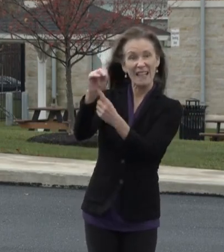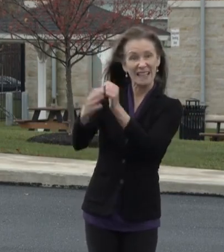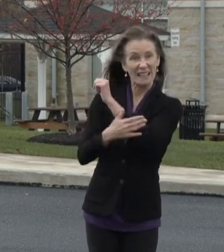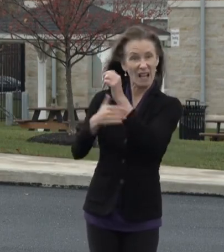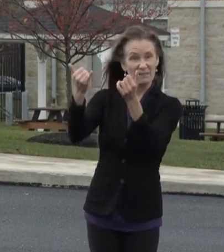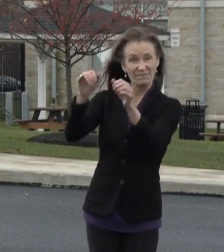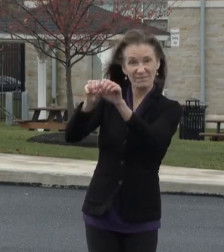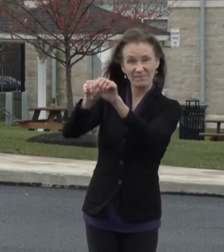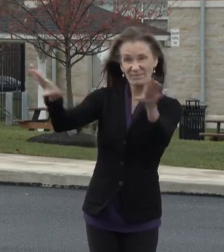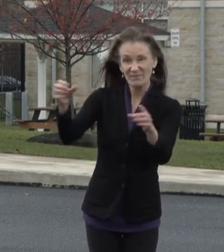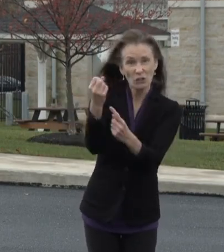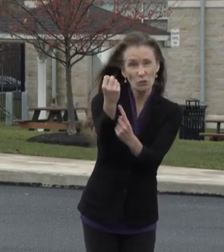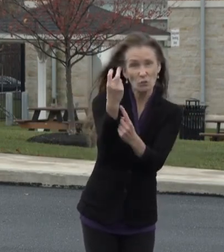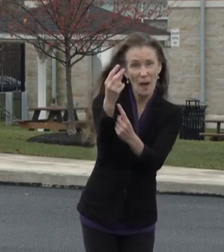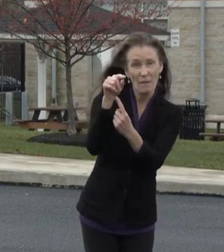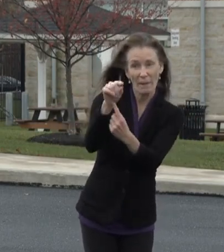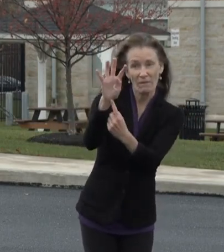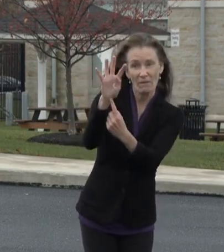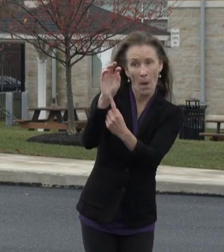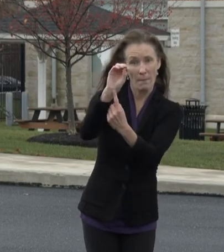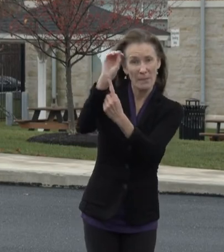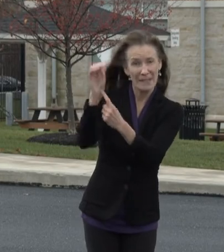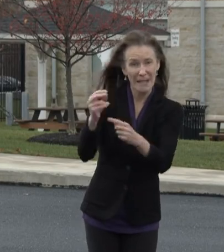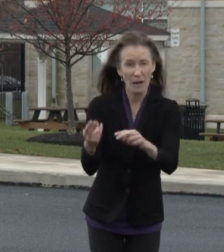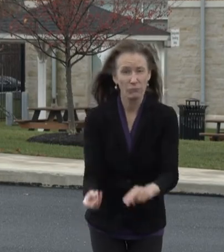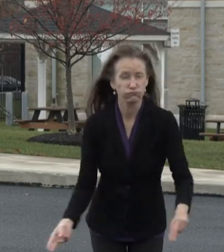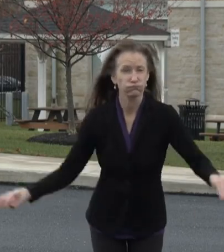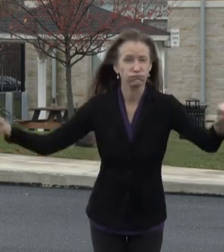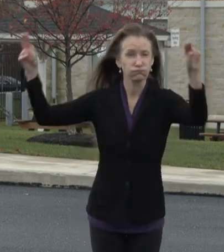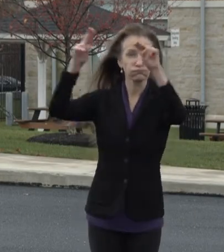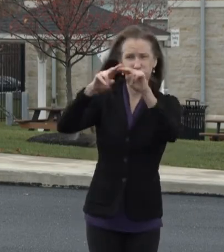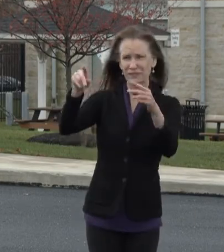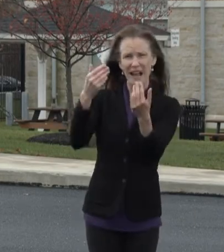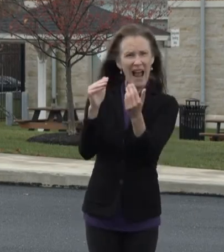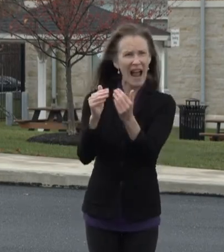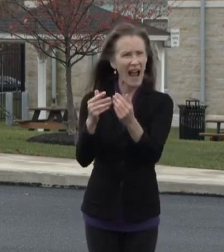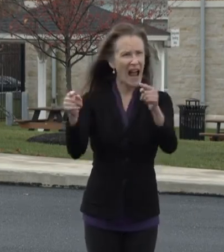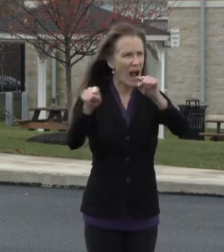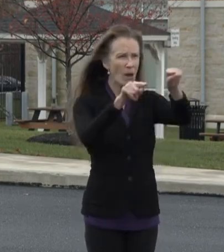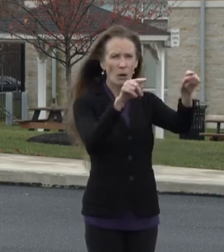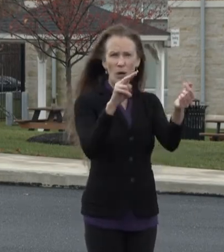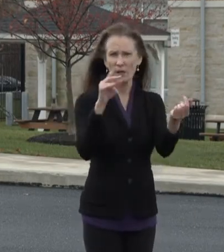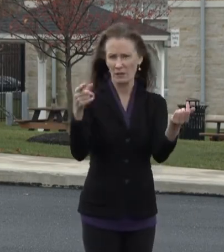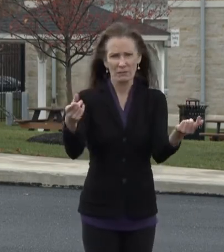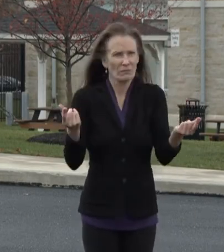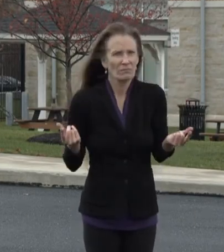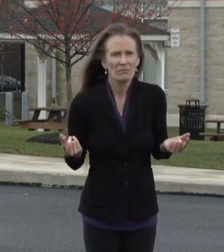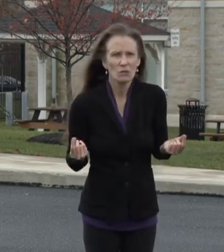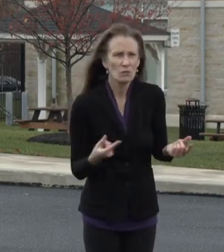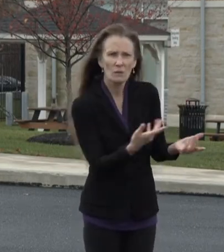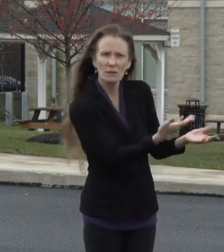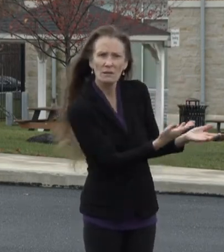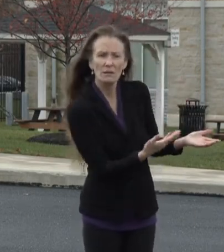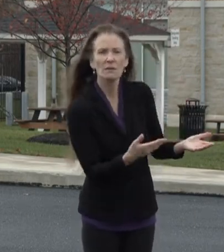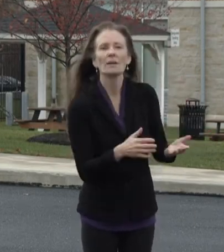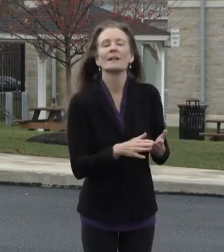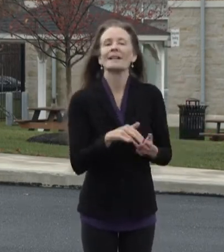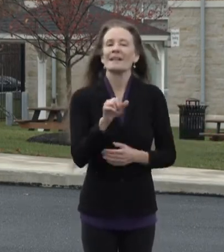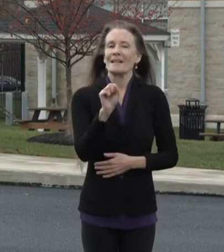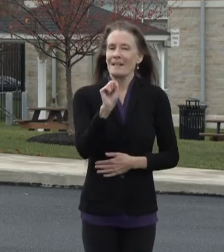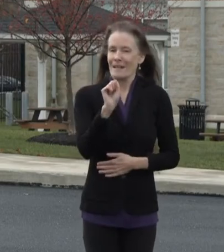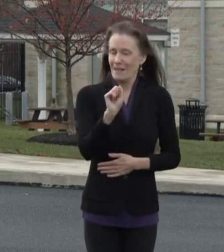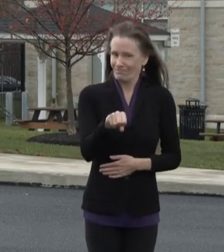positivity rate, how do you keep it out of the nursing home? Well, so this has been true since the beginning of the pandemic, is